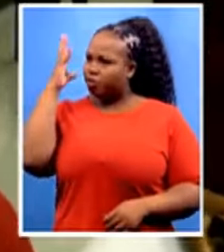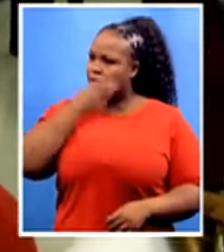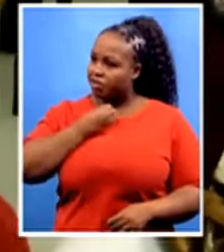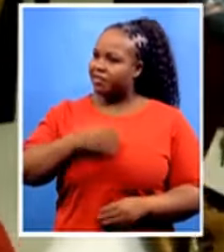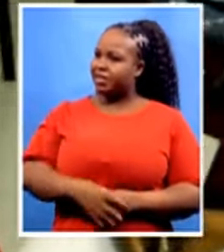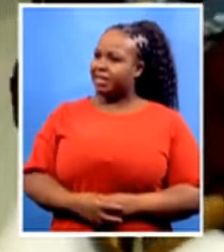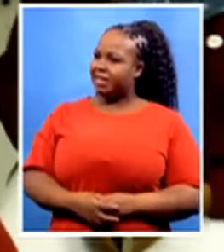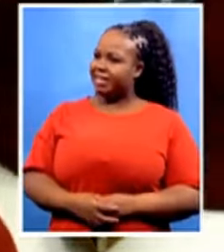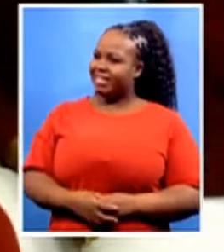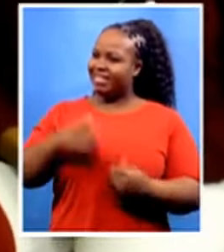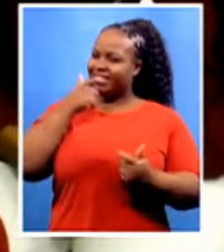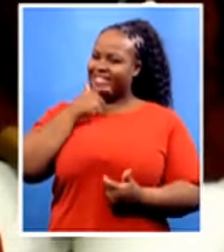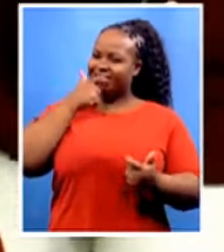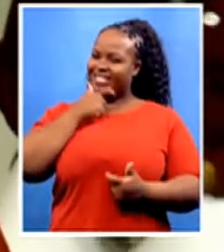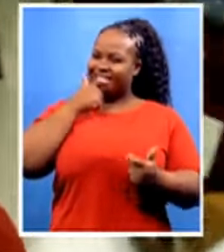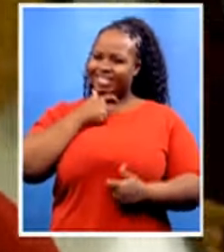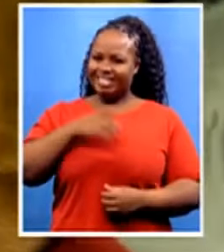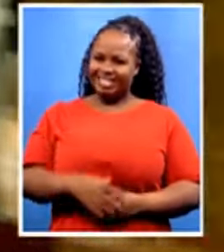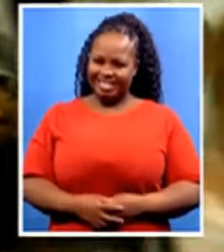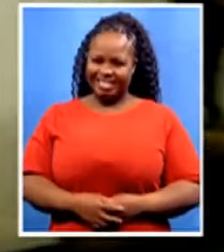you that. Thank you.